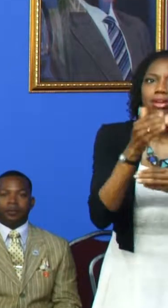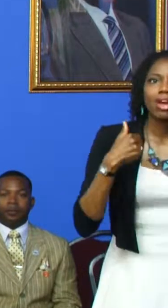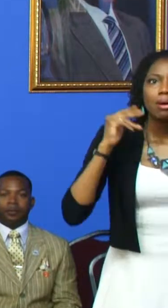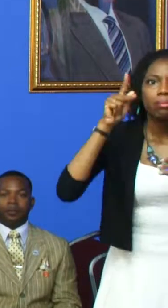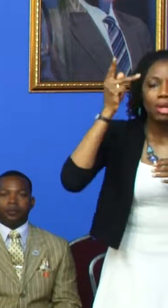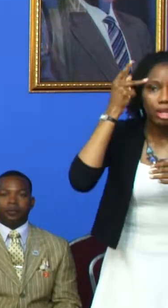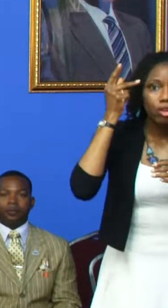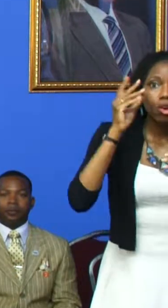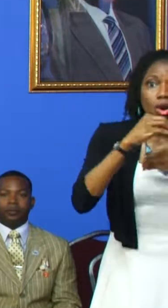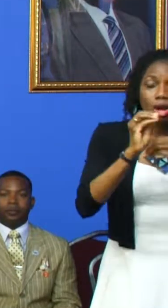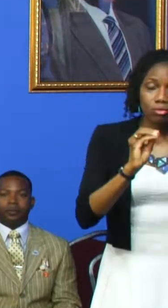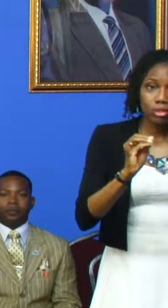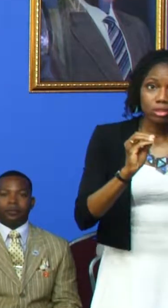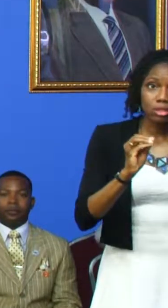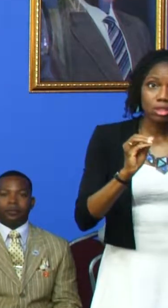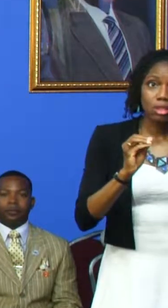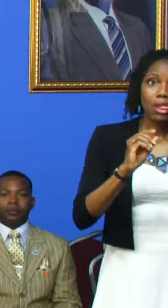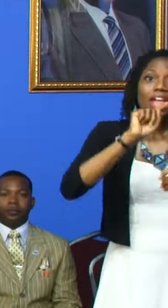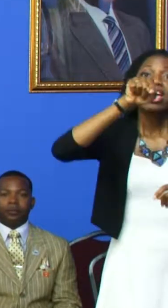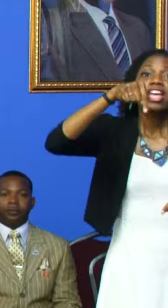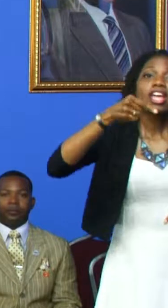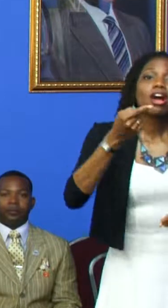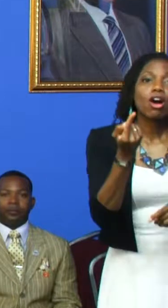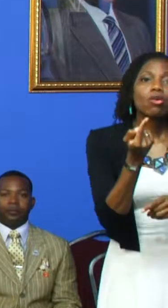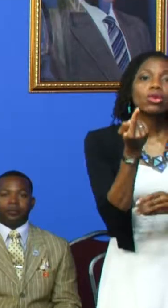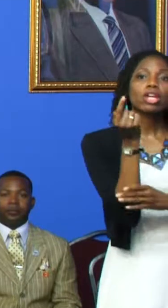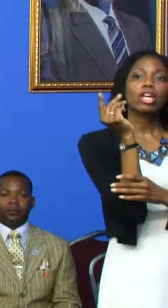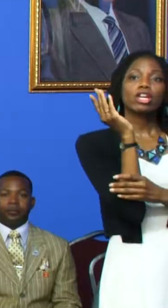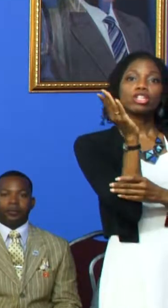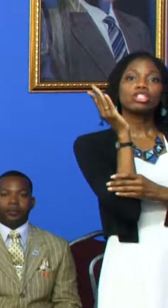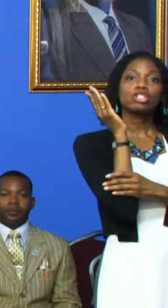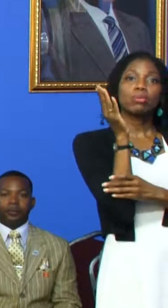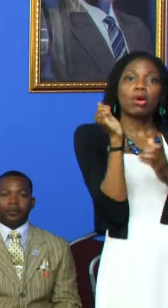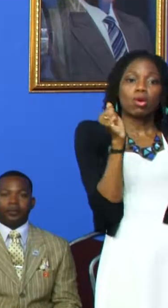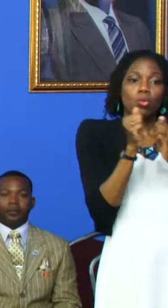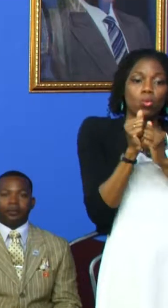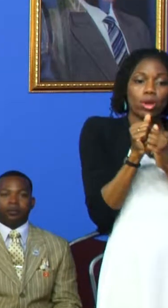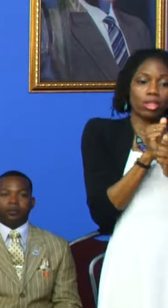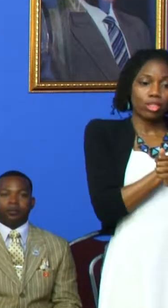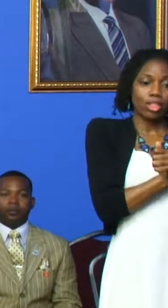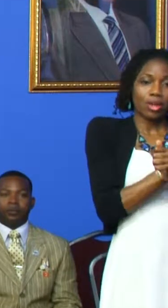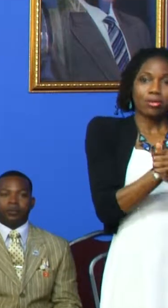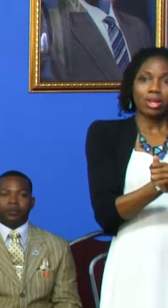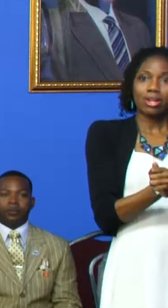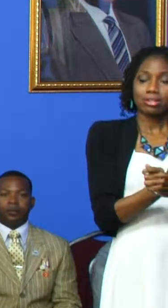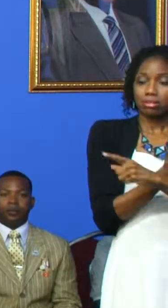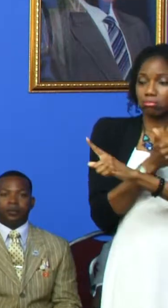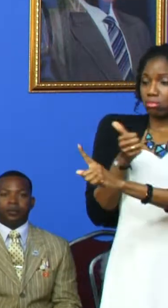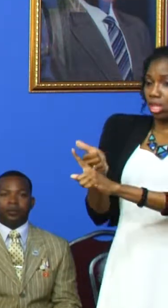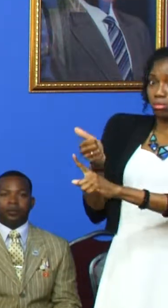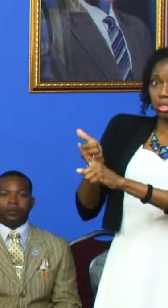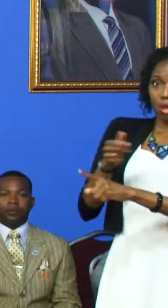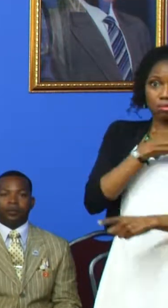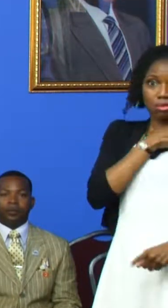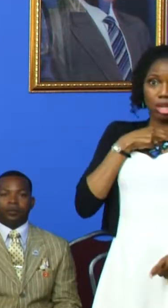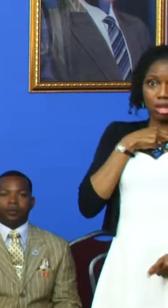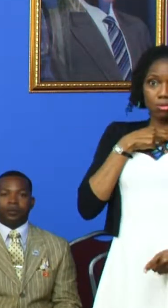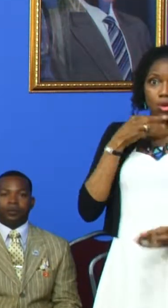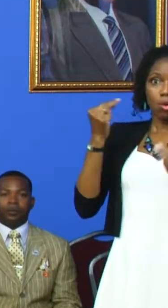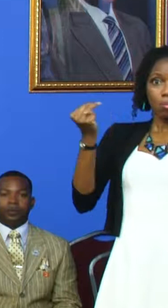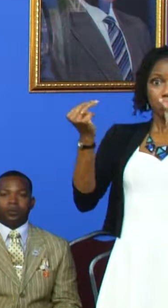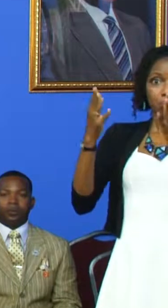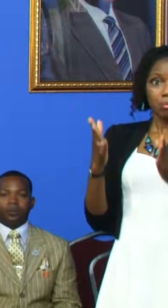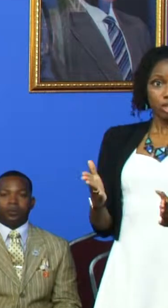Dr. King only spoke with the authority of a minister. That is